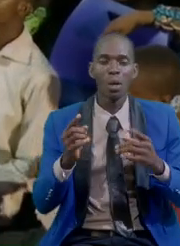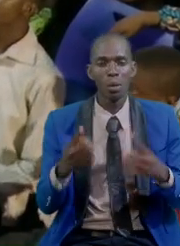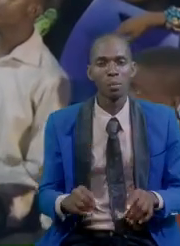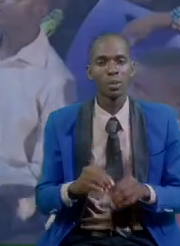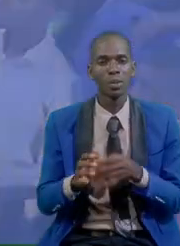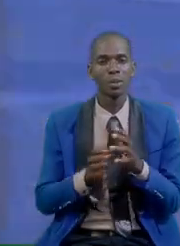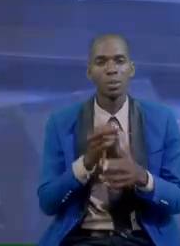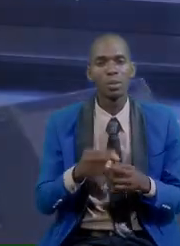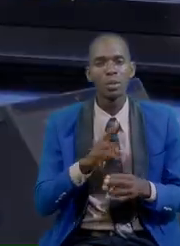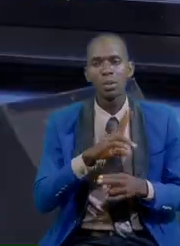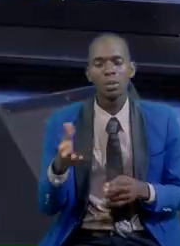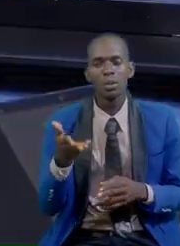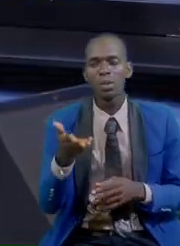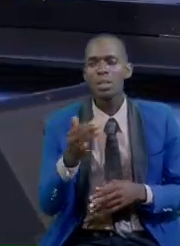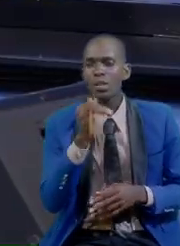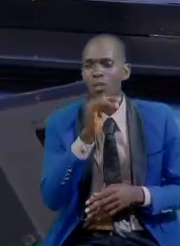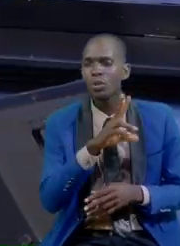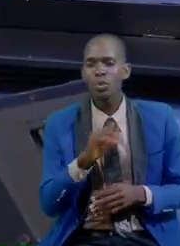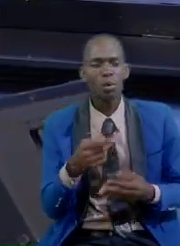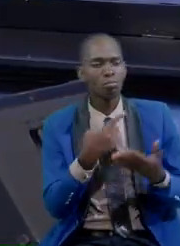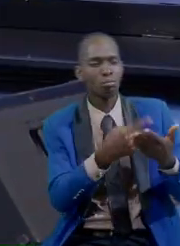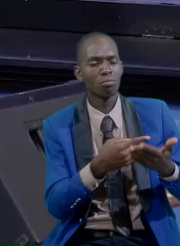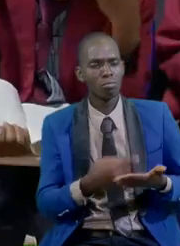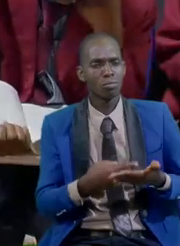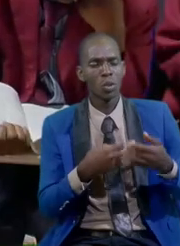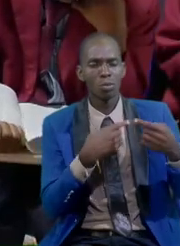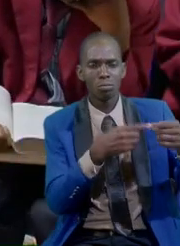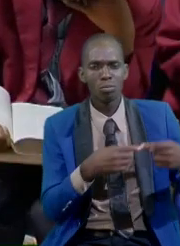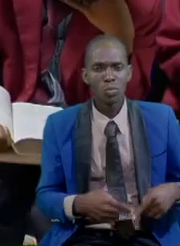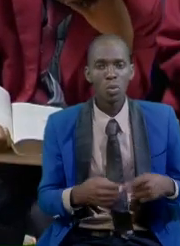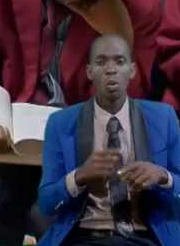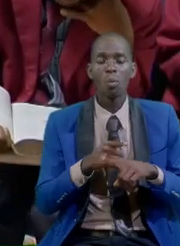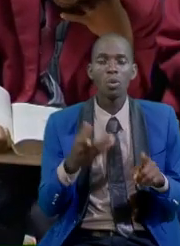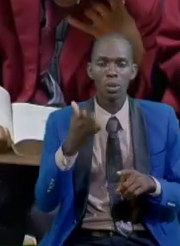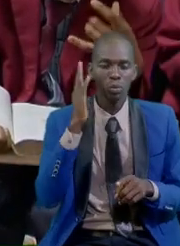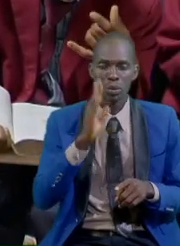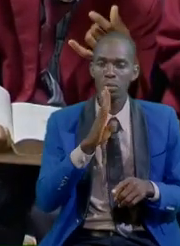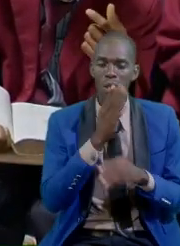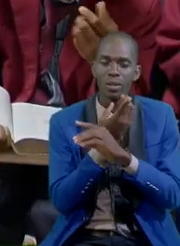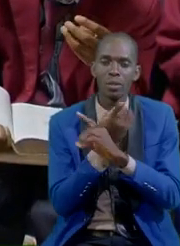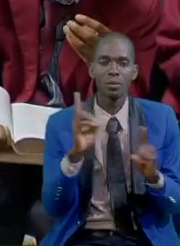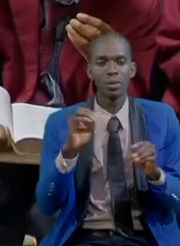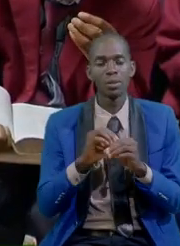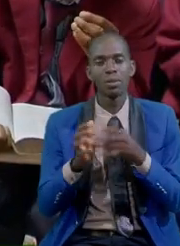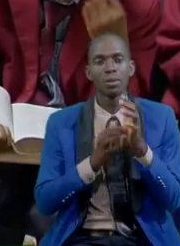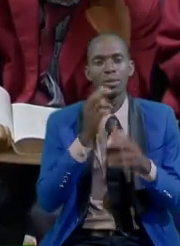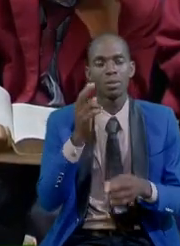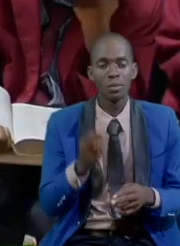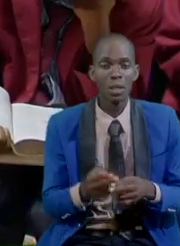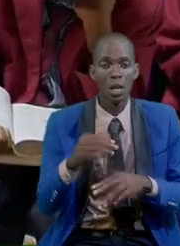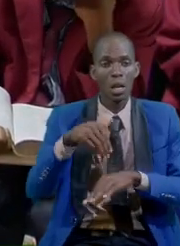discussion or debate tonight. There will be deliverance in Jesus' name. At